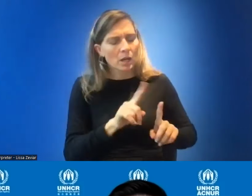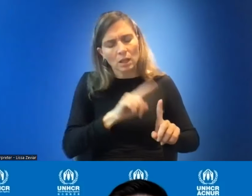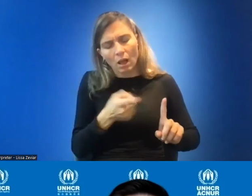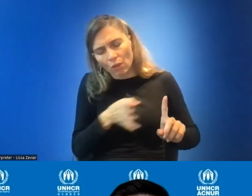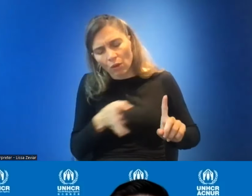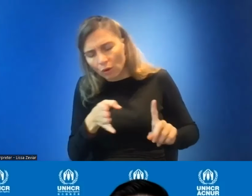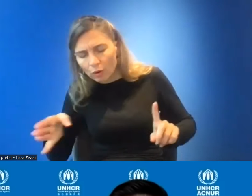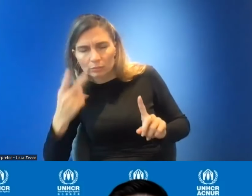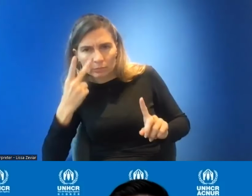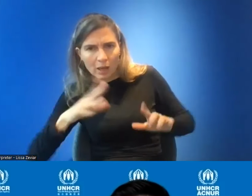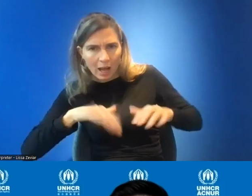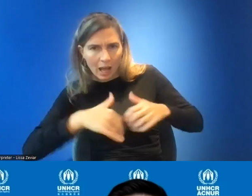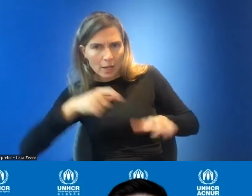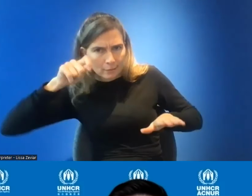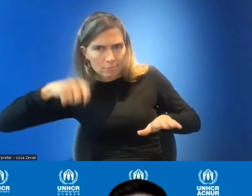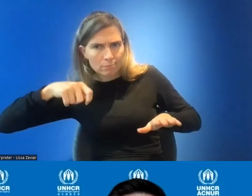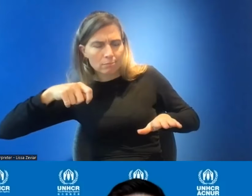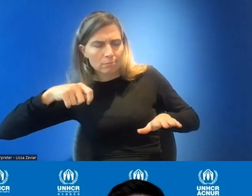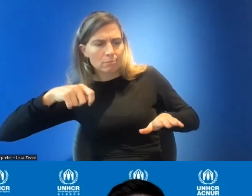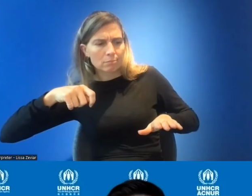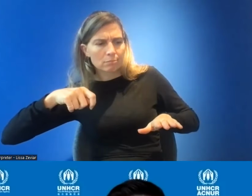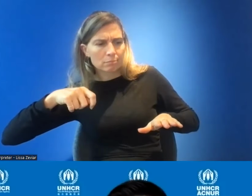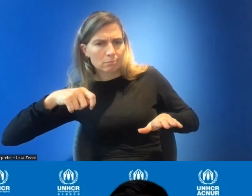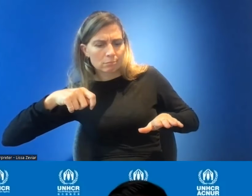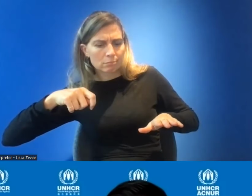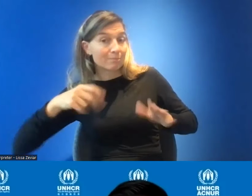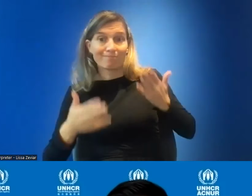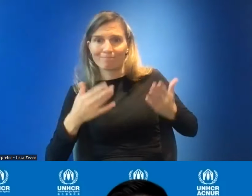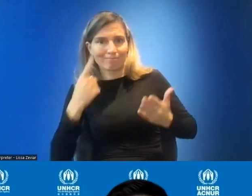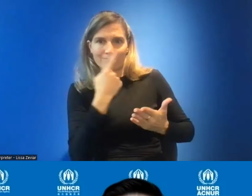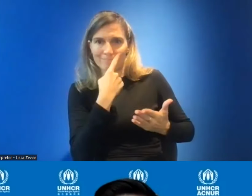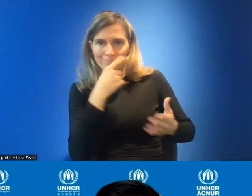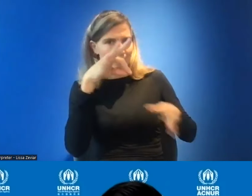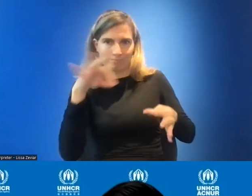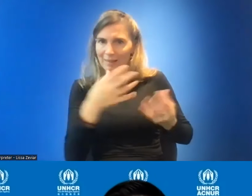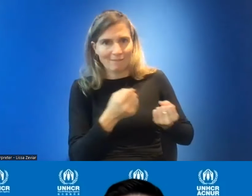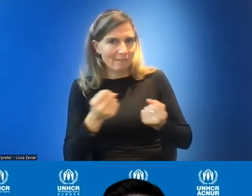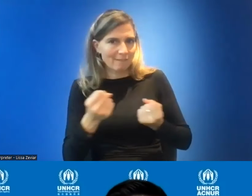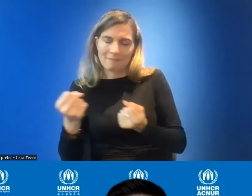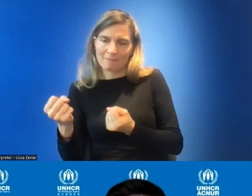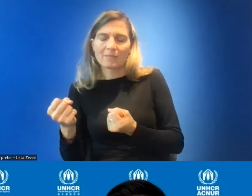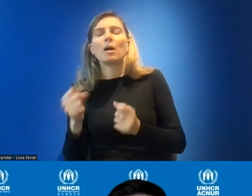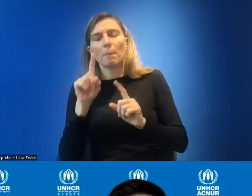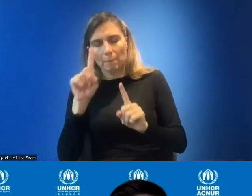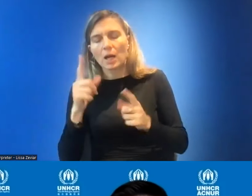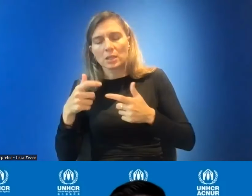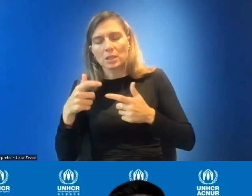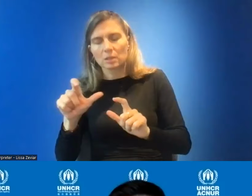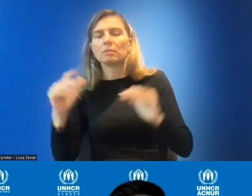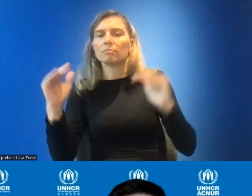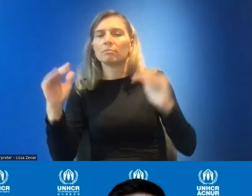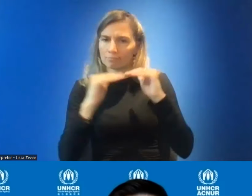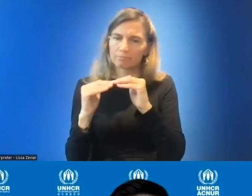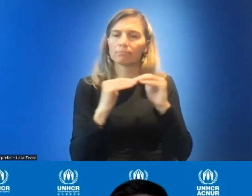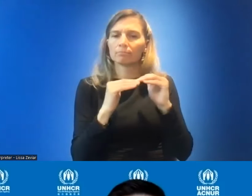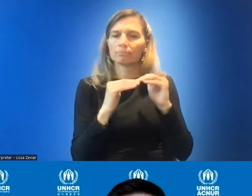their cases can still be made in asylum systems where they might not have all of those, core documents. So just to say, yes, as long as it doesn't put